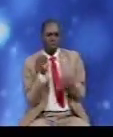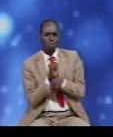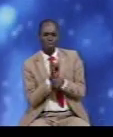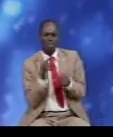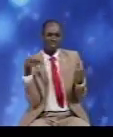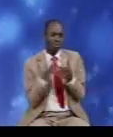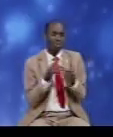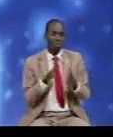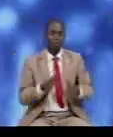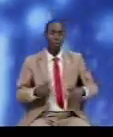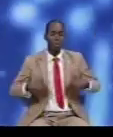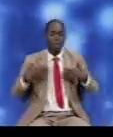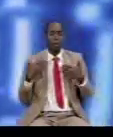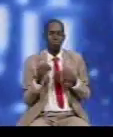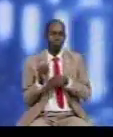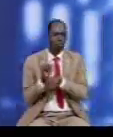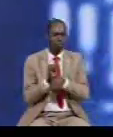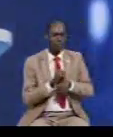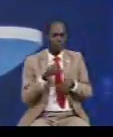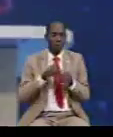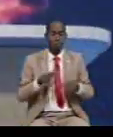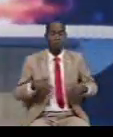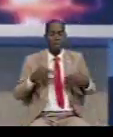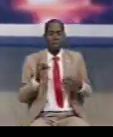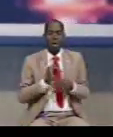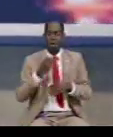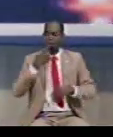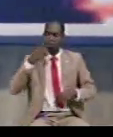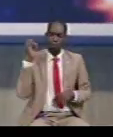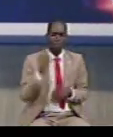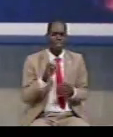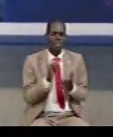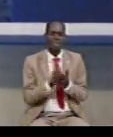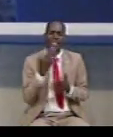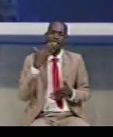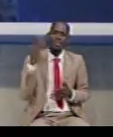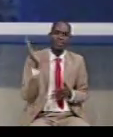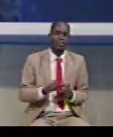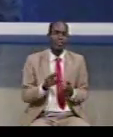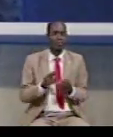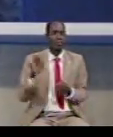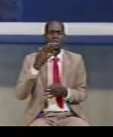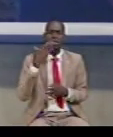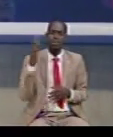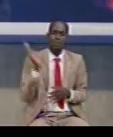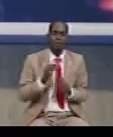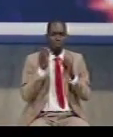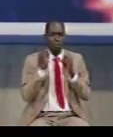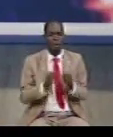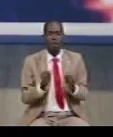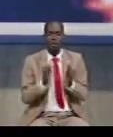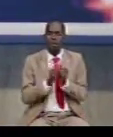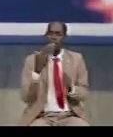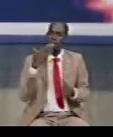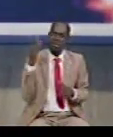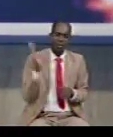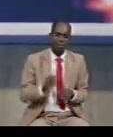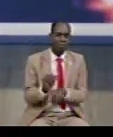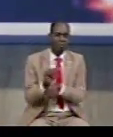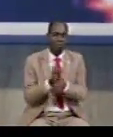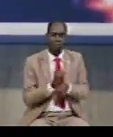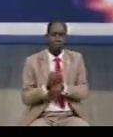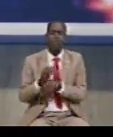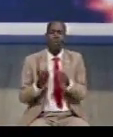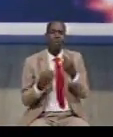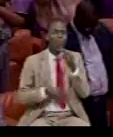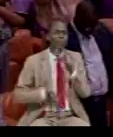working against your life, I command that evil spirit, evil power with evil manifestation,